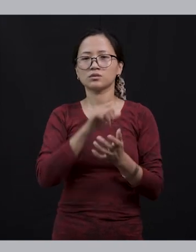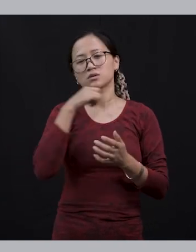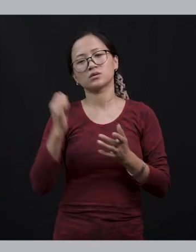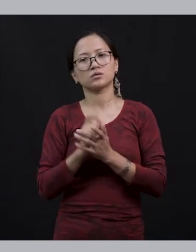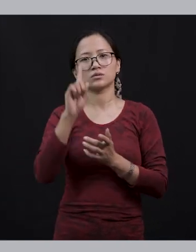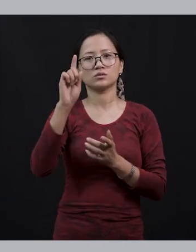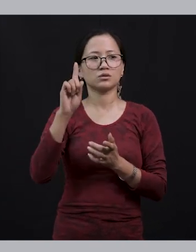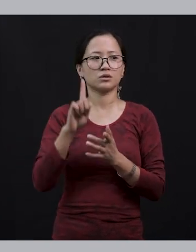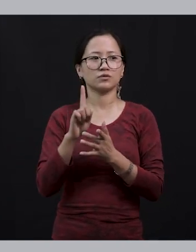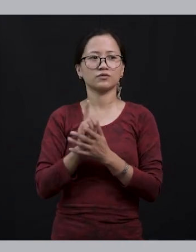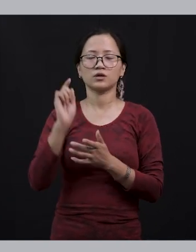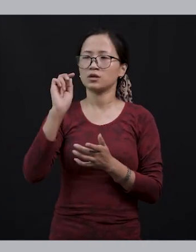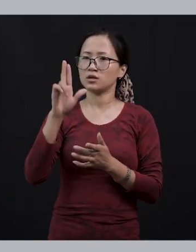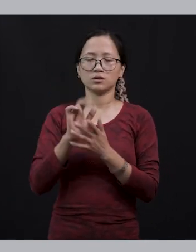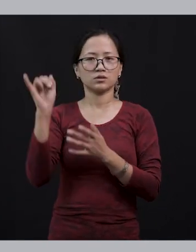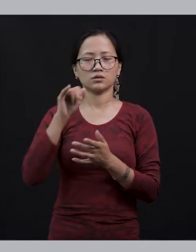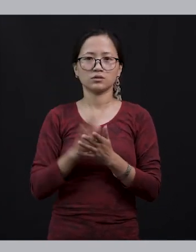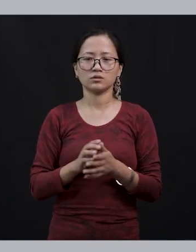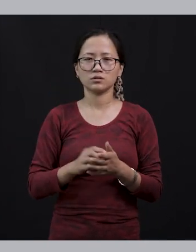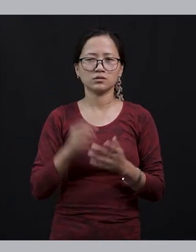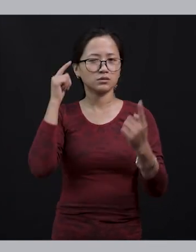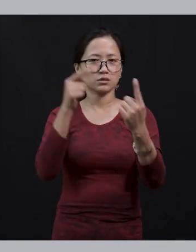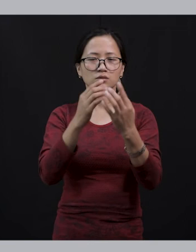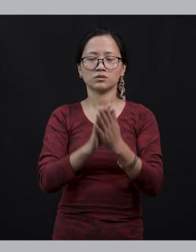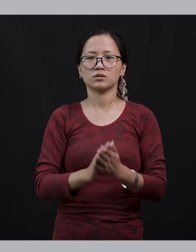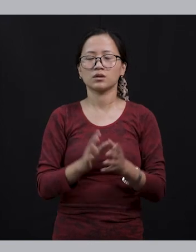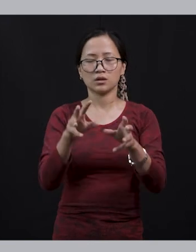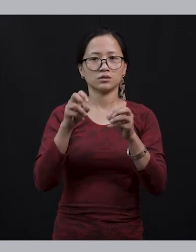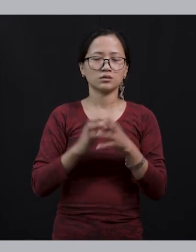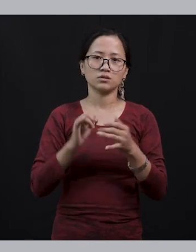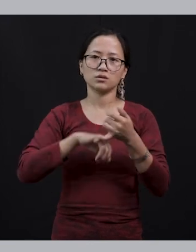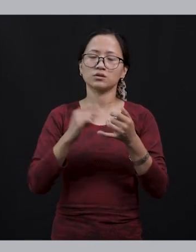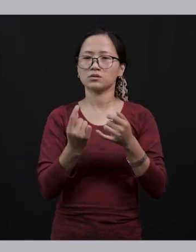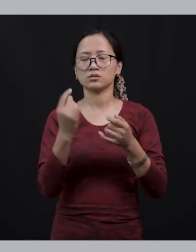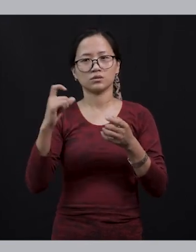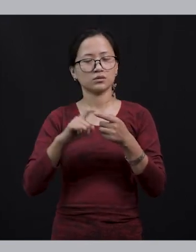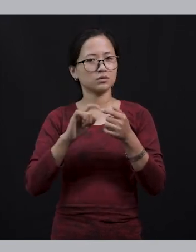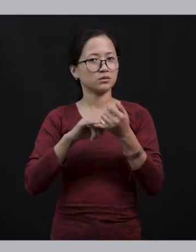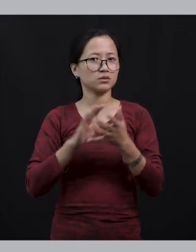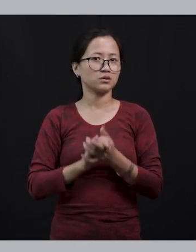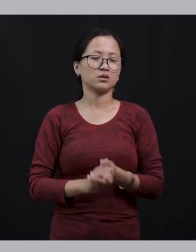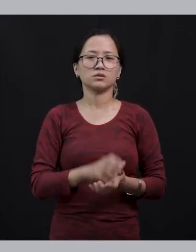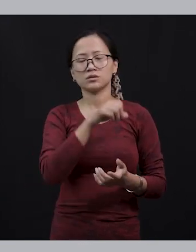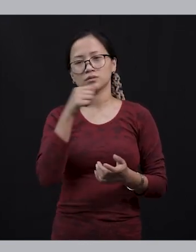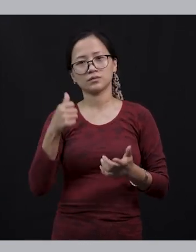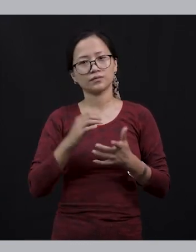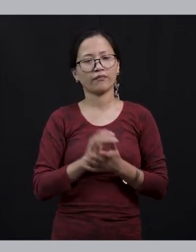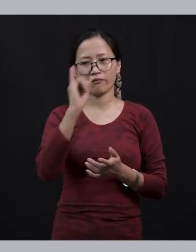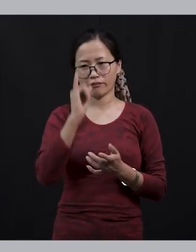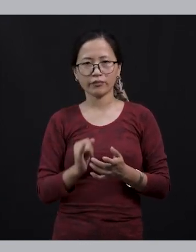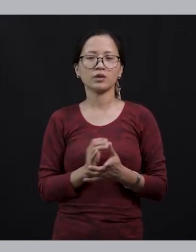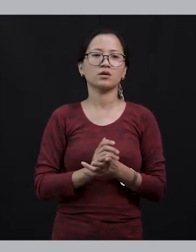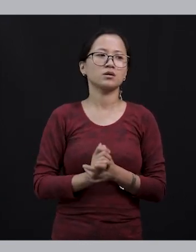1286, but his successors were very weak, and that is why we had Dynasty of Khilji. So Khilji dynasty